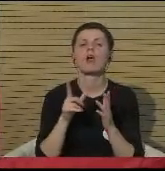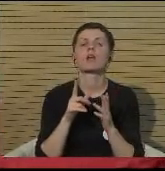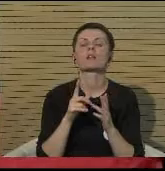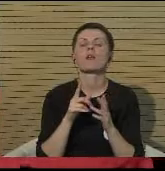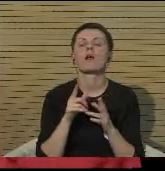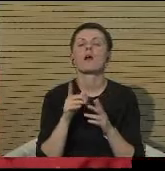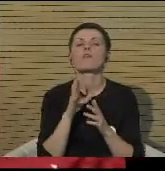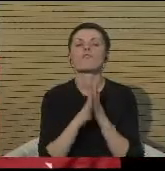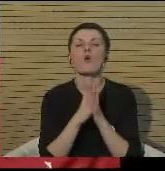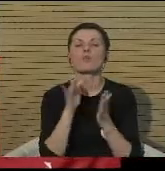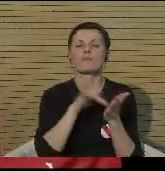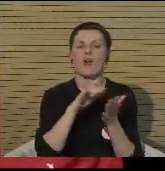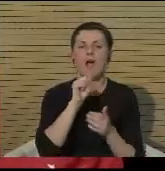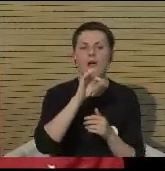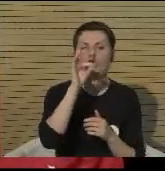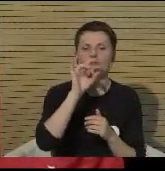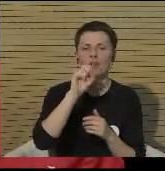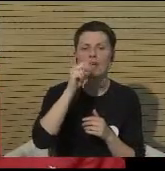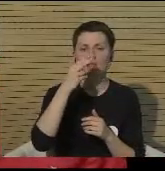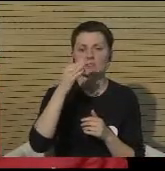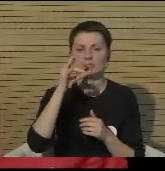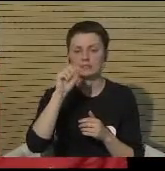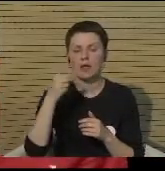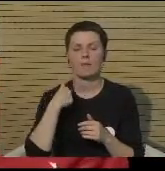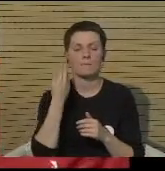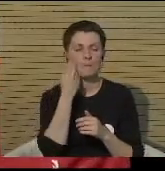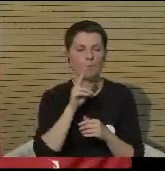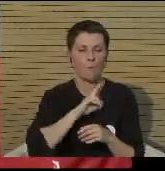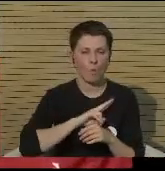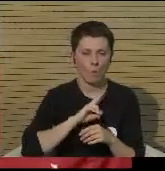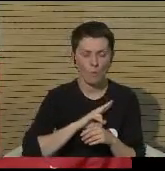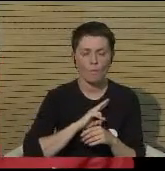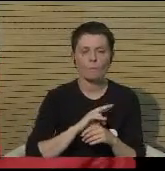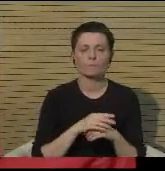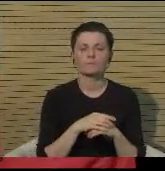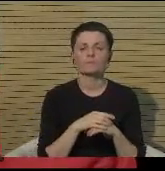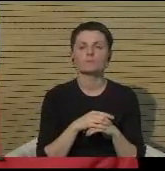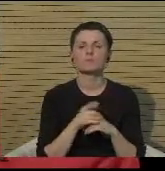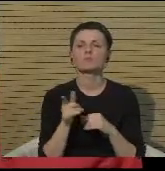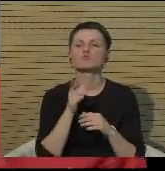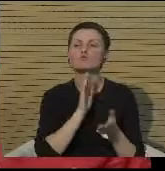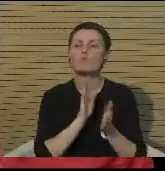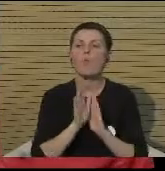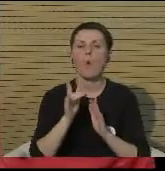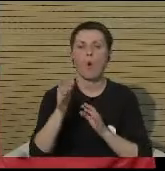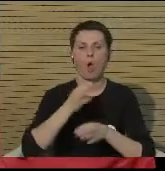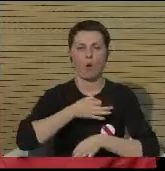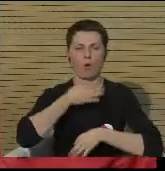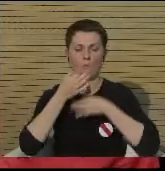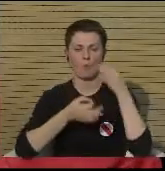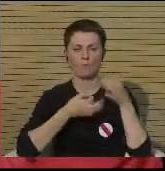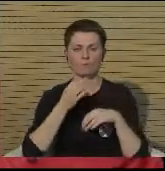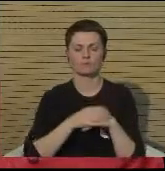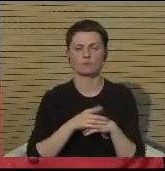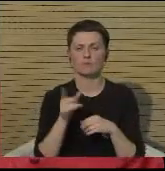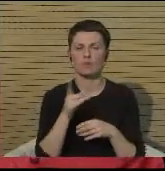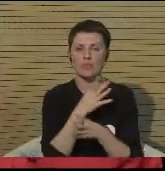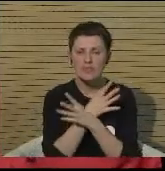Sabczuk has an experience in the Russian-Afghan war, and what I liked the most was